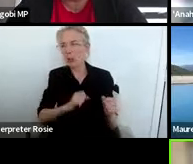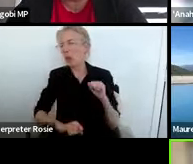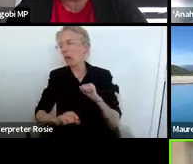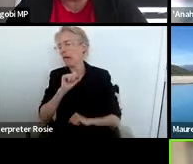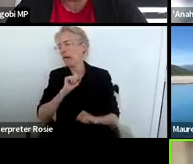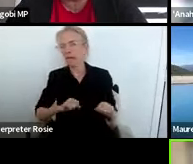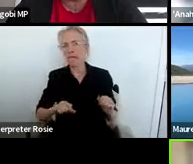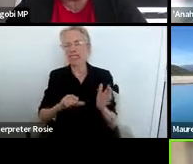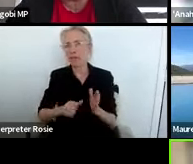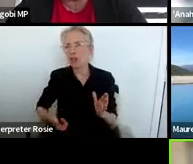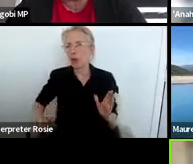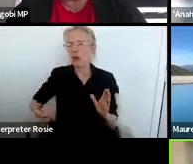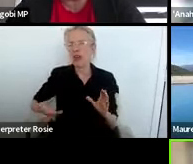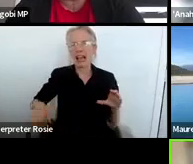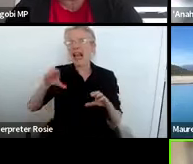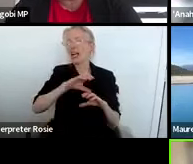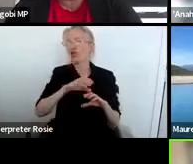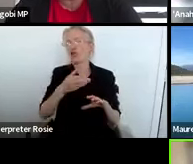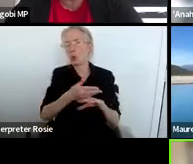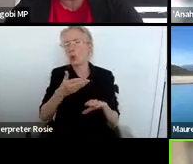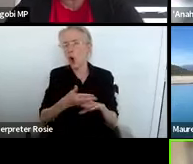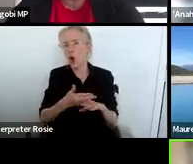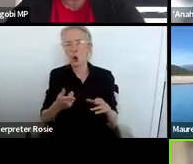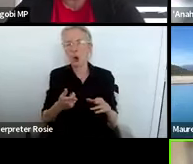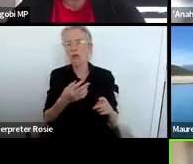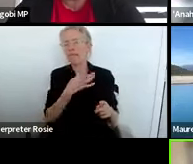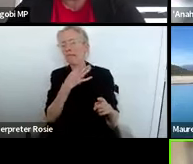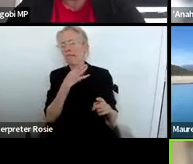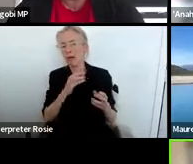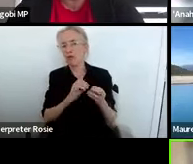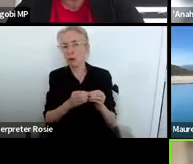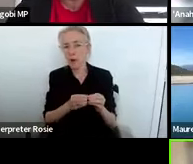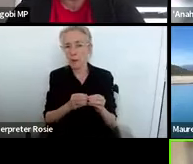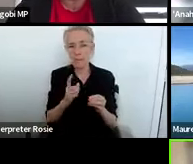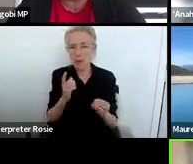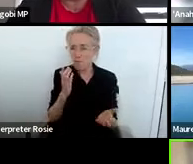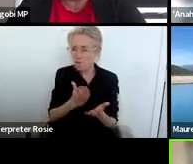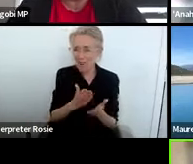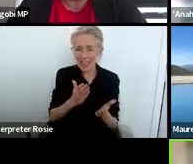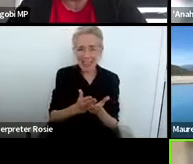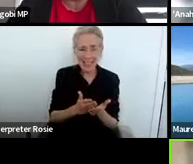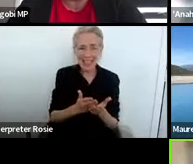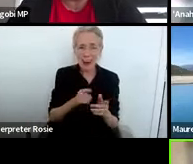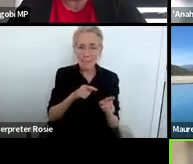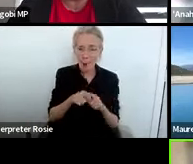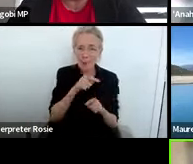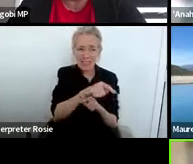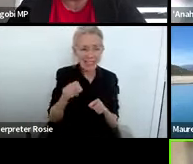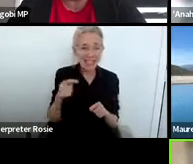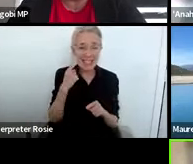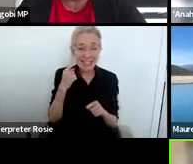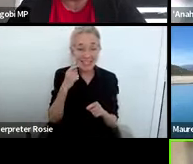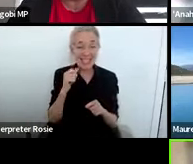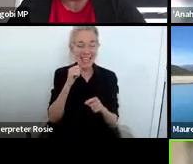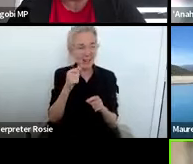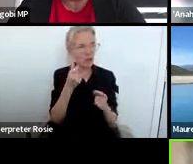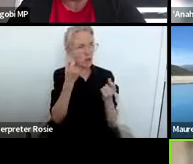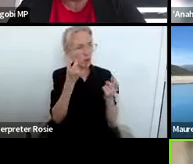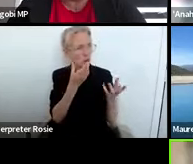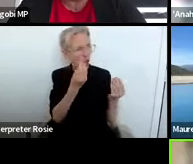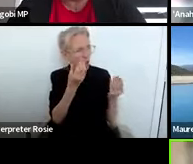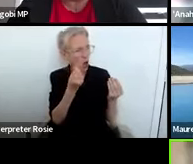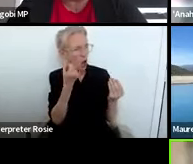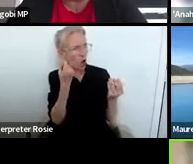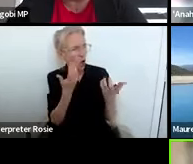difficulties and problems. The good news is that the problem is never that as big as what they think it is. And with understanding, the